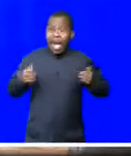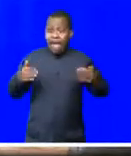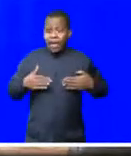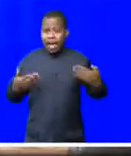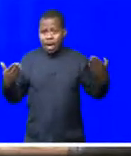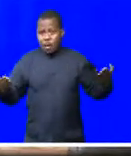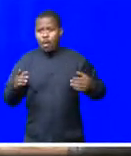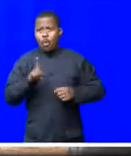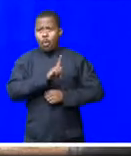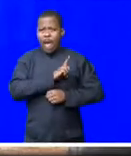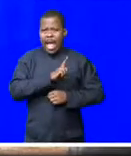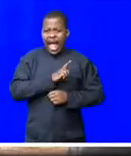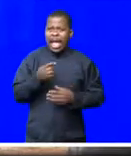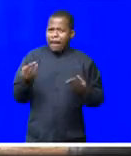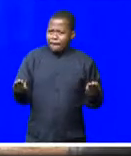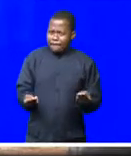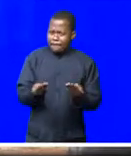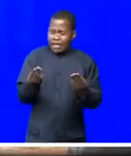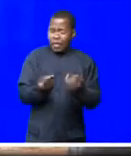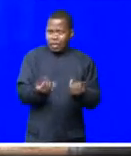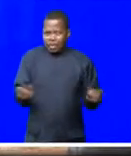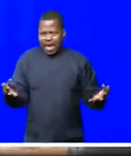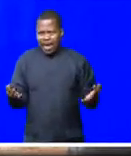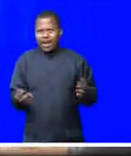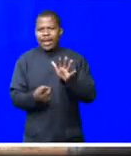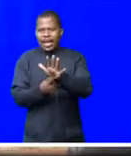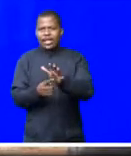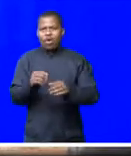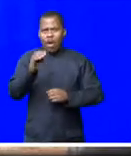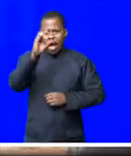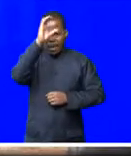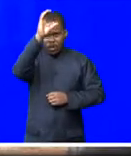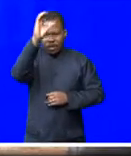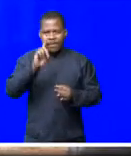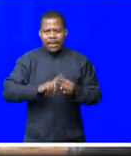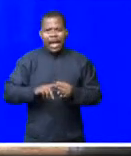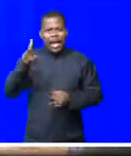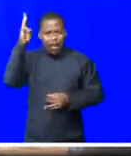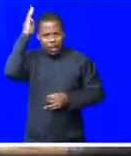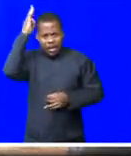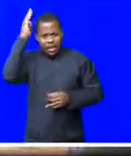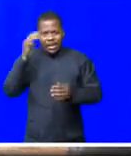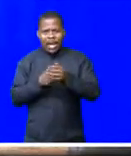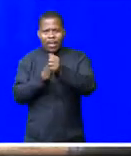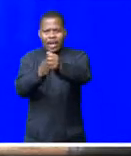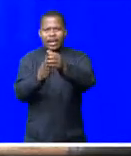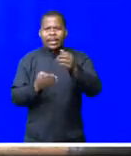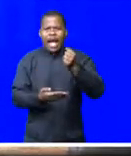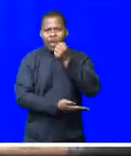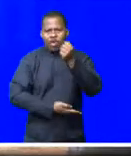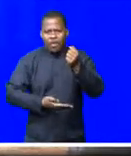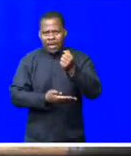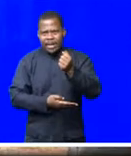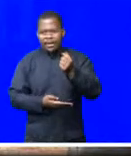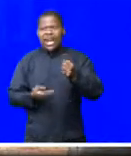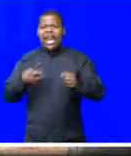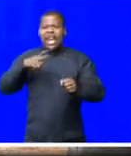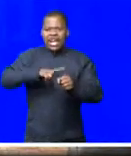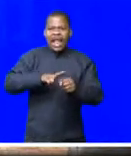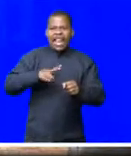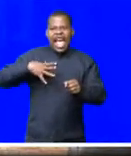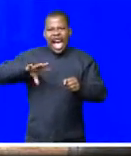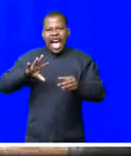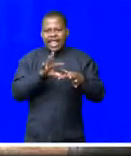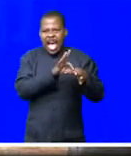bantu benkosi nababe bodikhulu lababuke imimango kanjalo nalabo lababuke tinhlangano